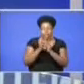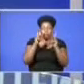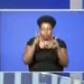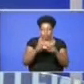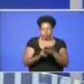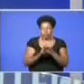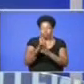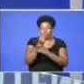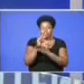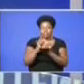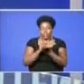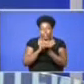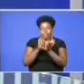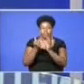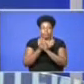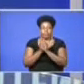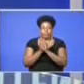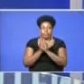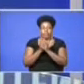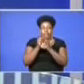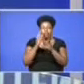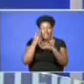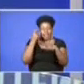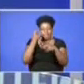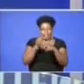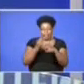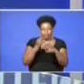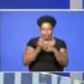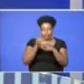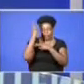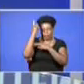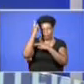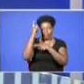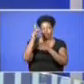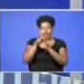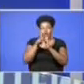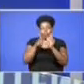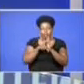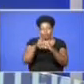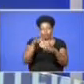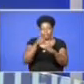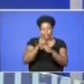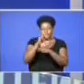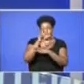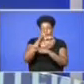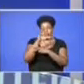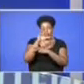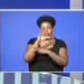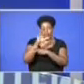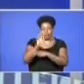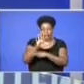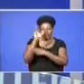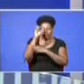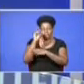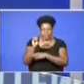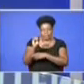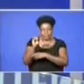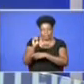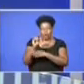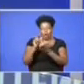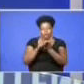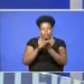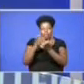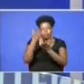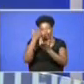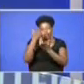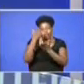farmer also identified a government policy where local businesses must buy 35% of poultry before they can import it. But he says